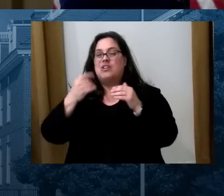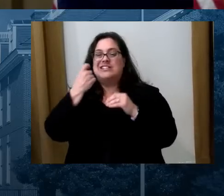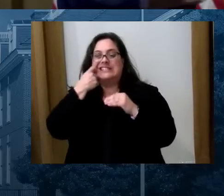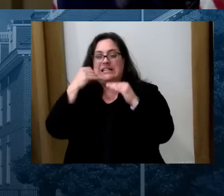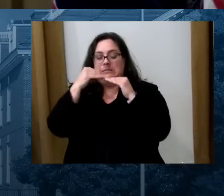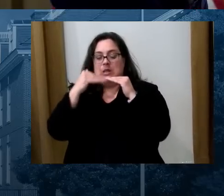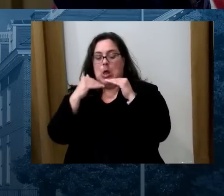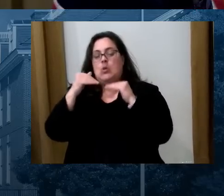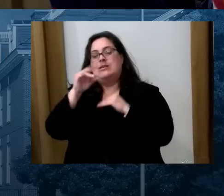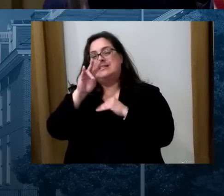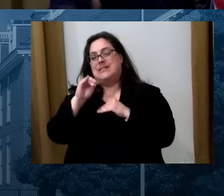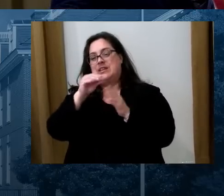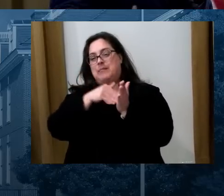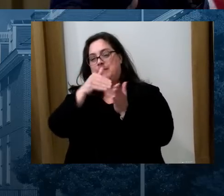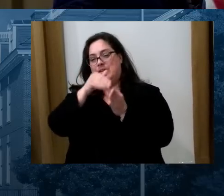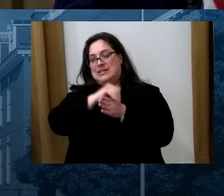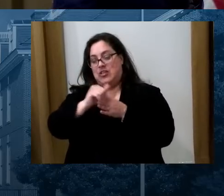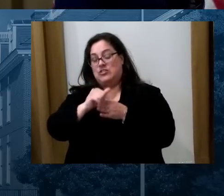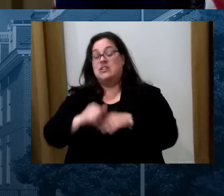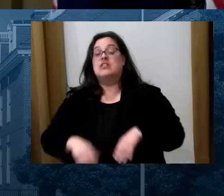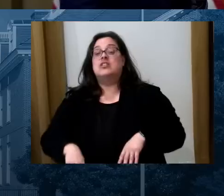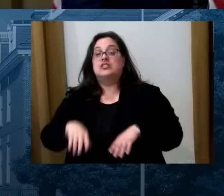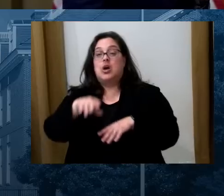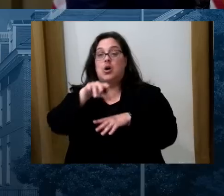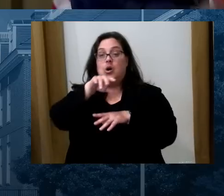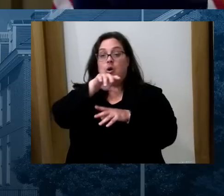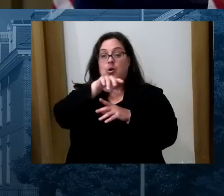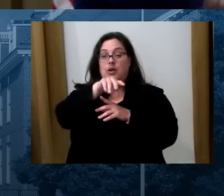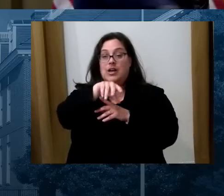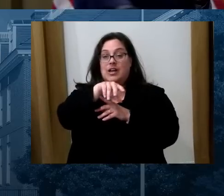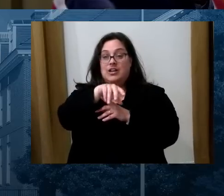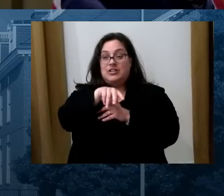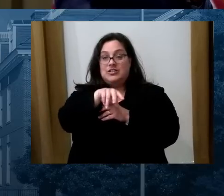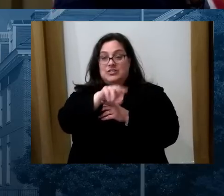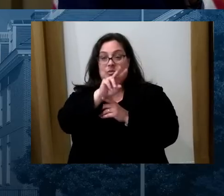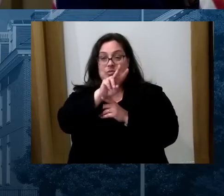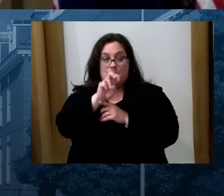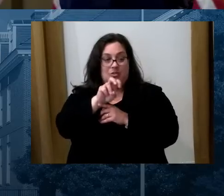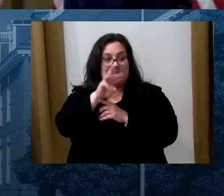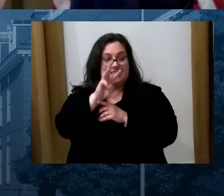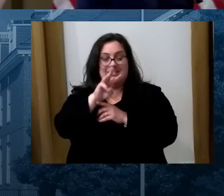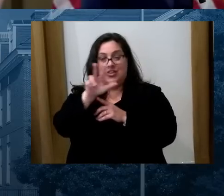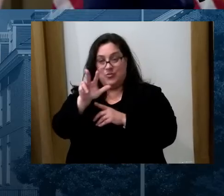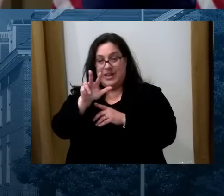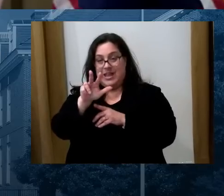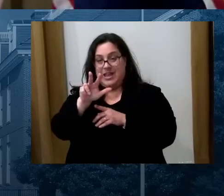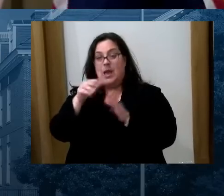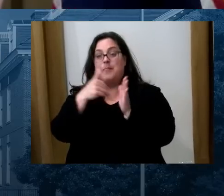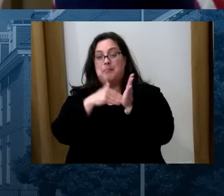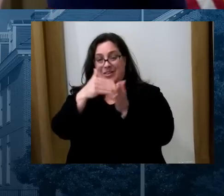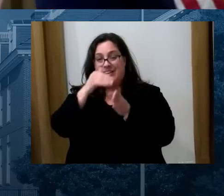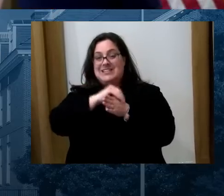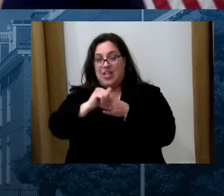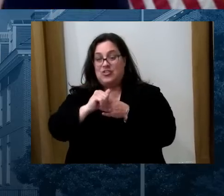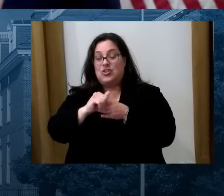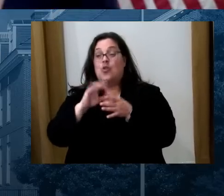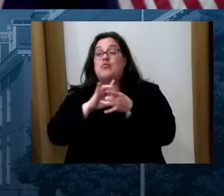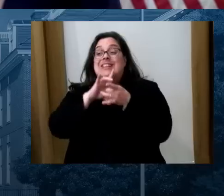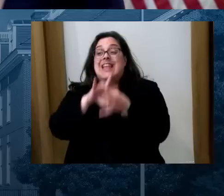So you're looking at $263 million in the one-time that is just healthcare related, a huge amount.